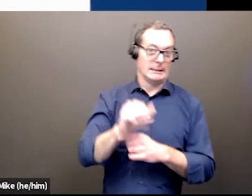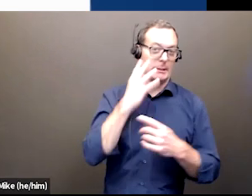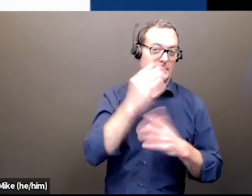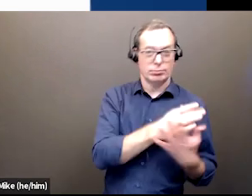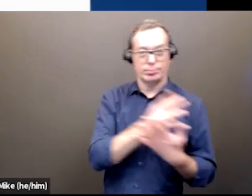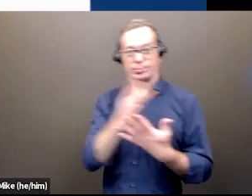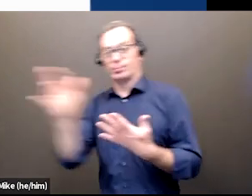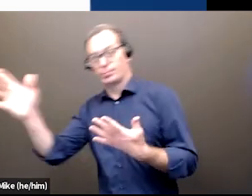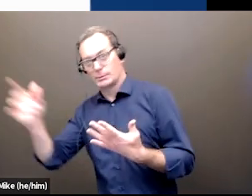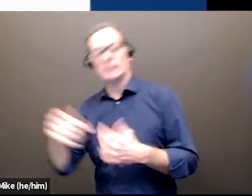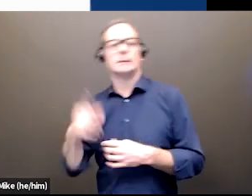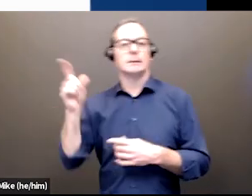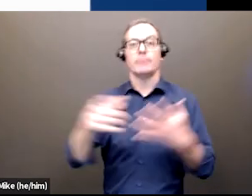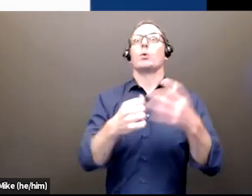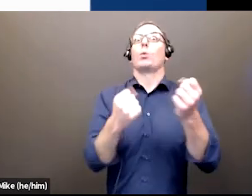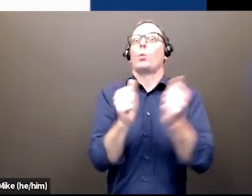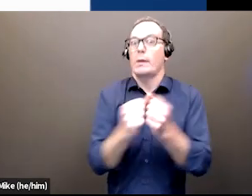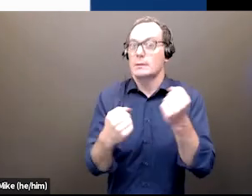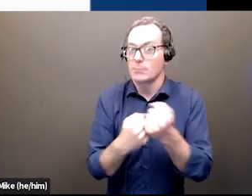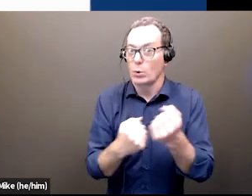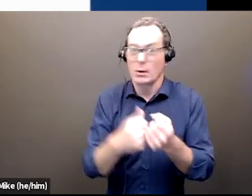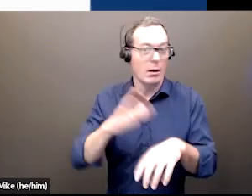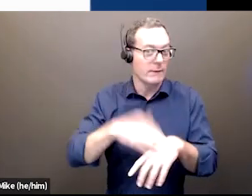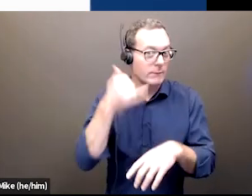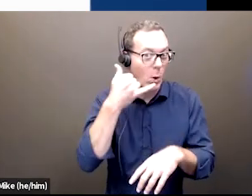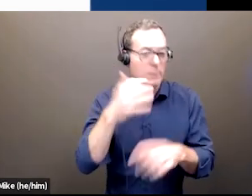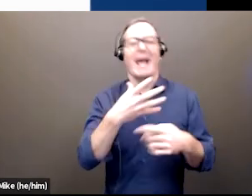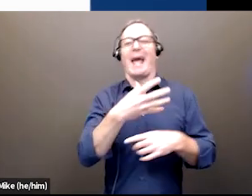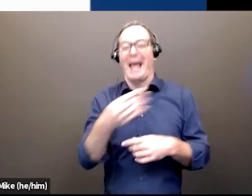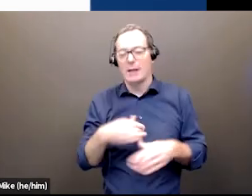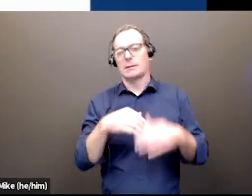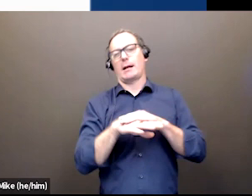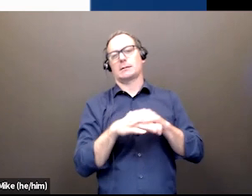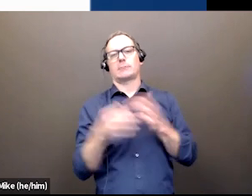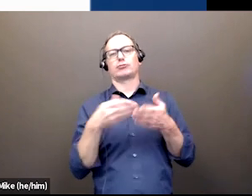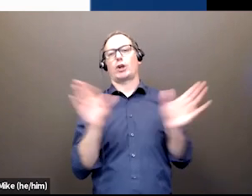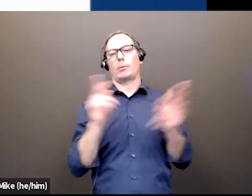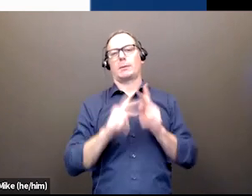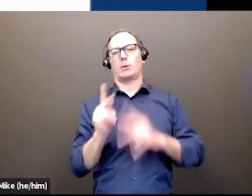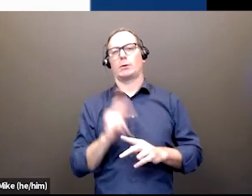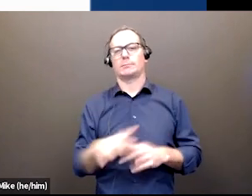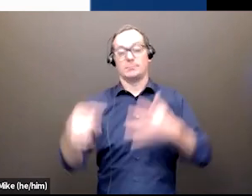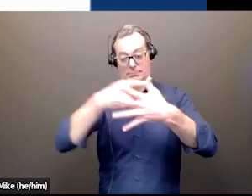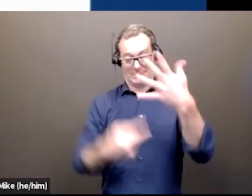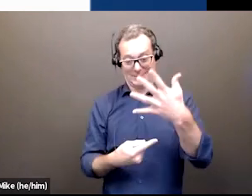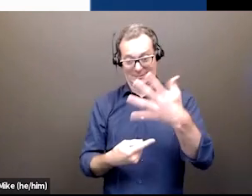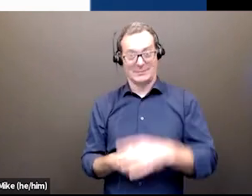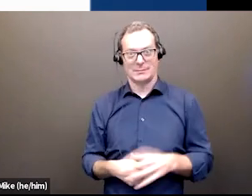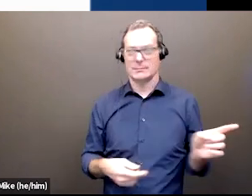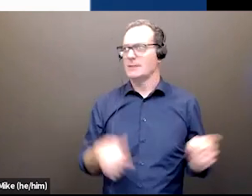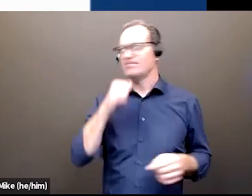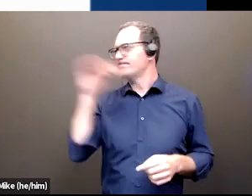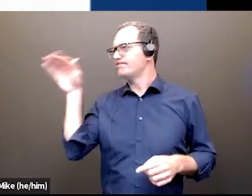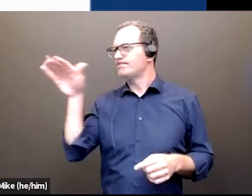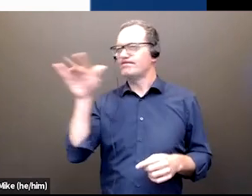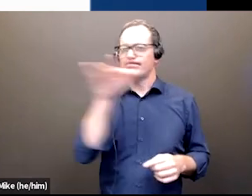telephone support, and is available to the public. However, CUPW, through this investigative phase, did discover that there's